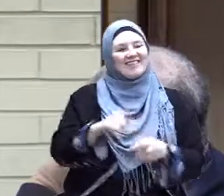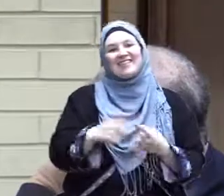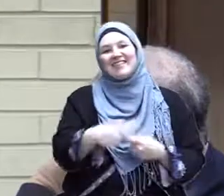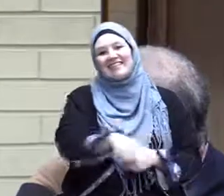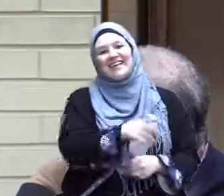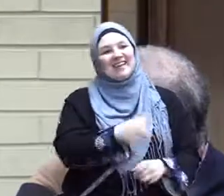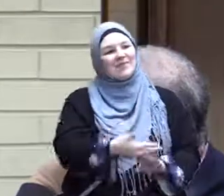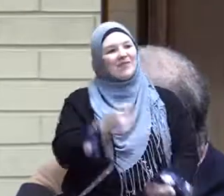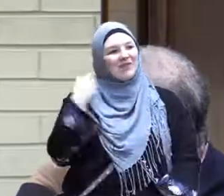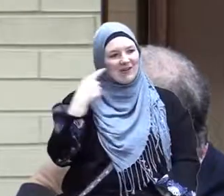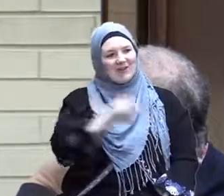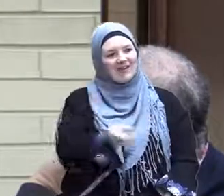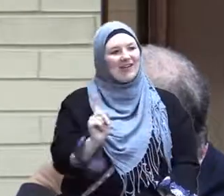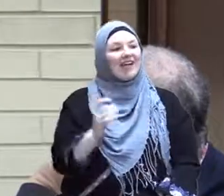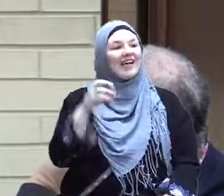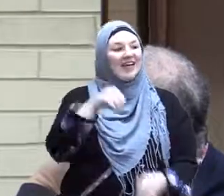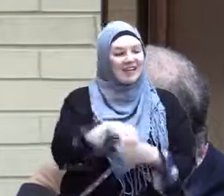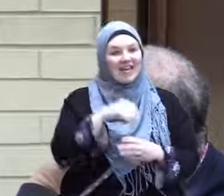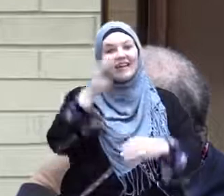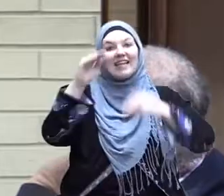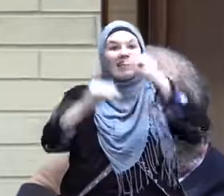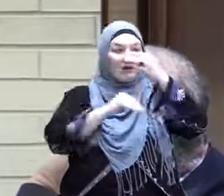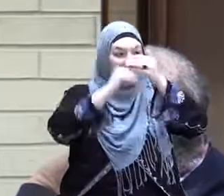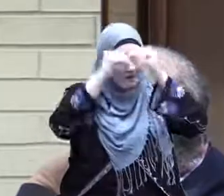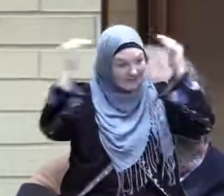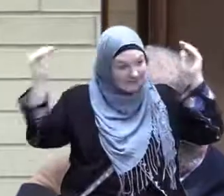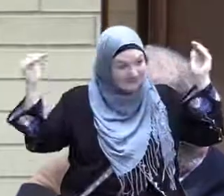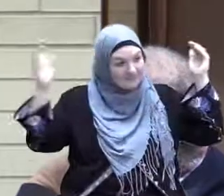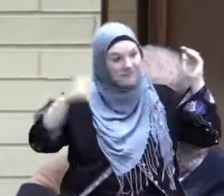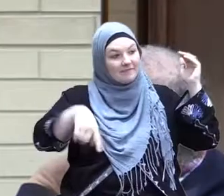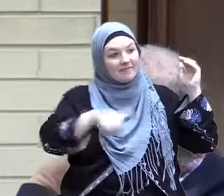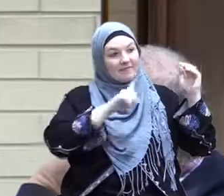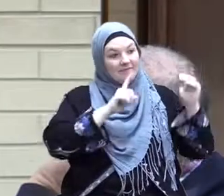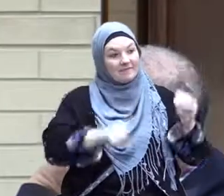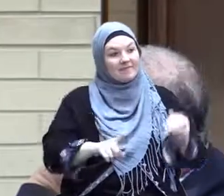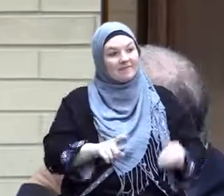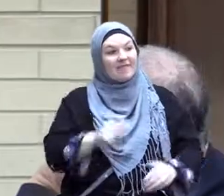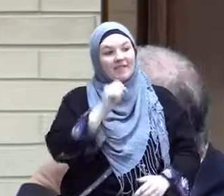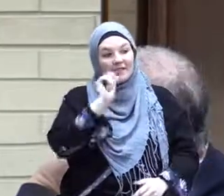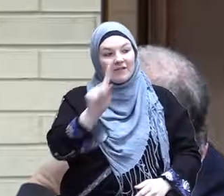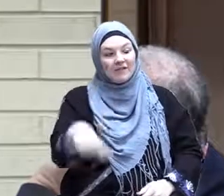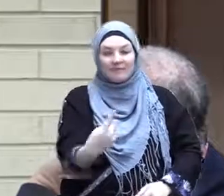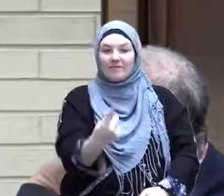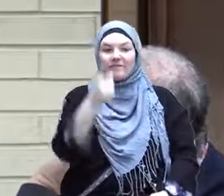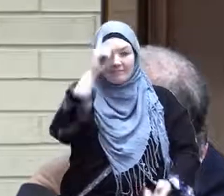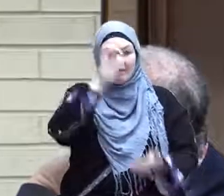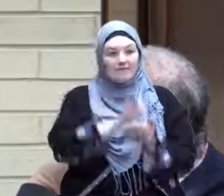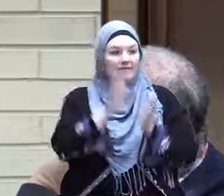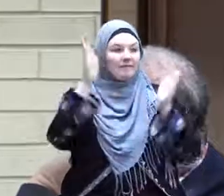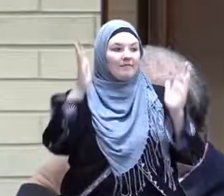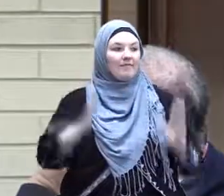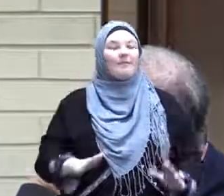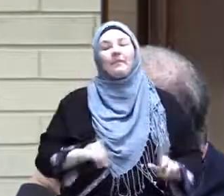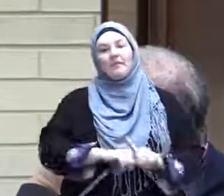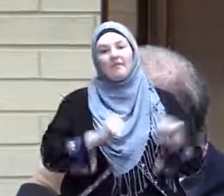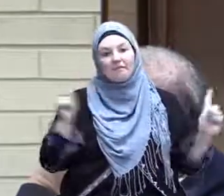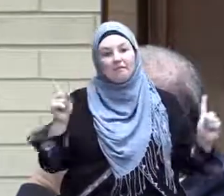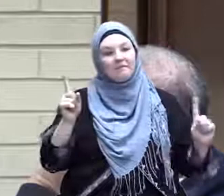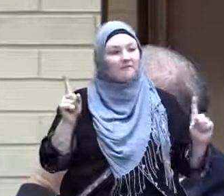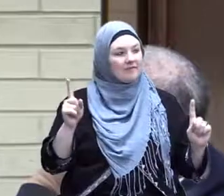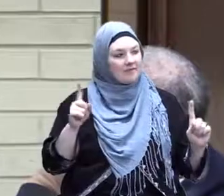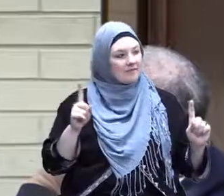before you, and in the hereafter, they are not only believers, but they are